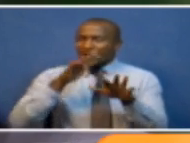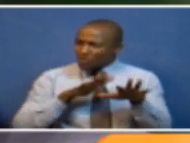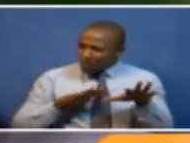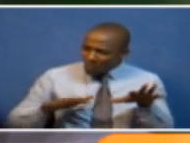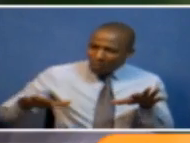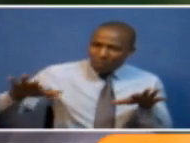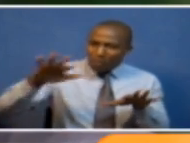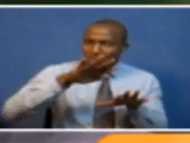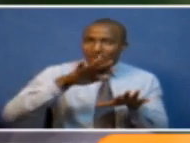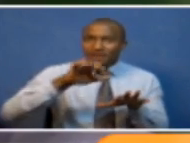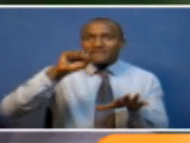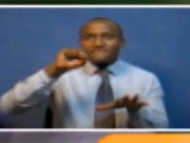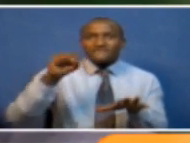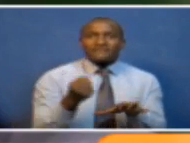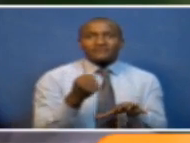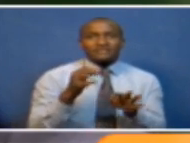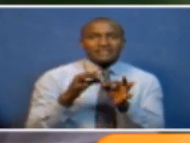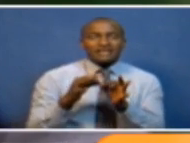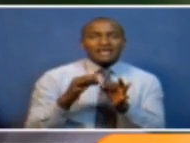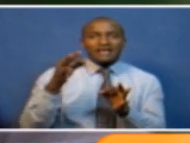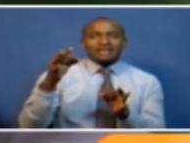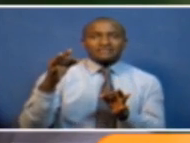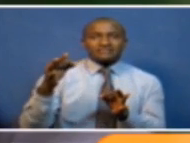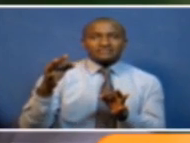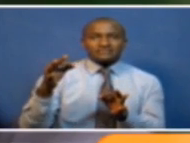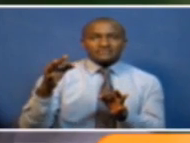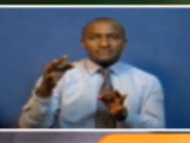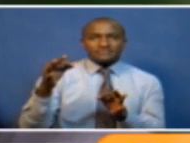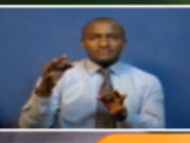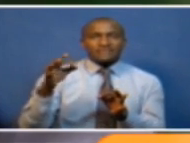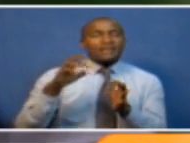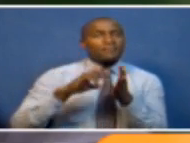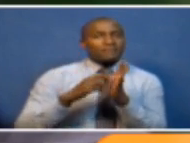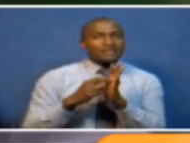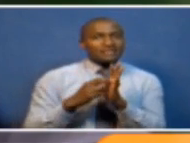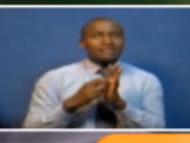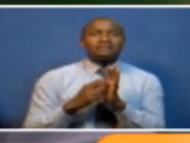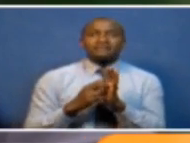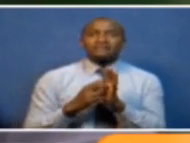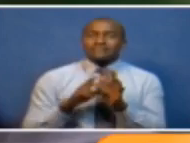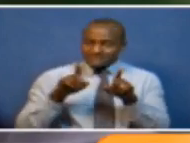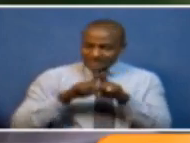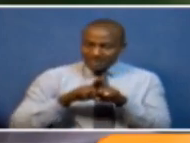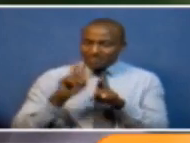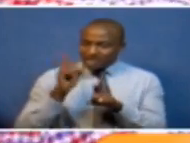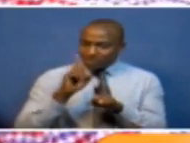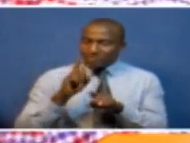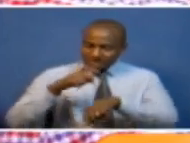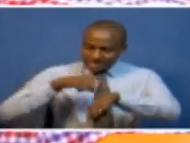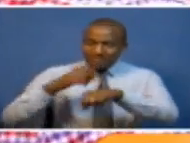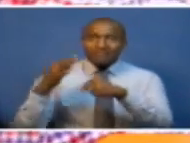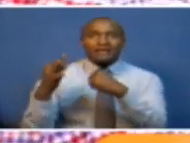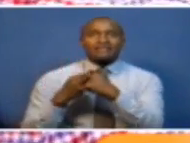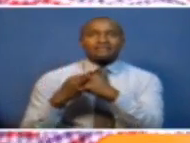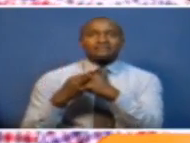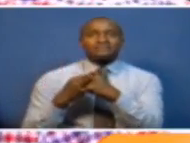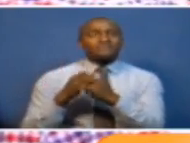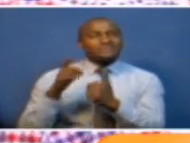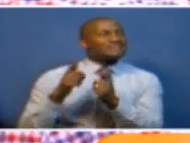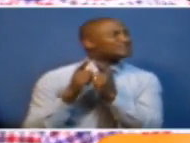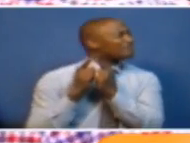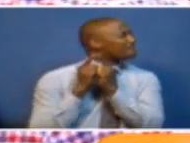Highway. It's 5,000 acres. So 8 times of Nairobi CBD. That's the size of that project. Hmm. It is the largest